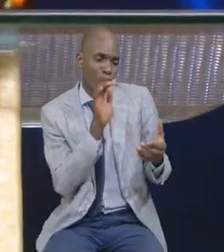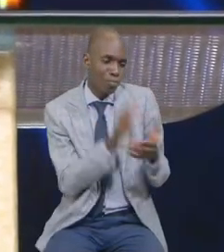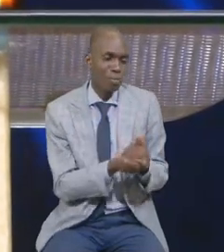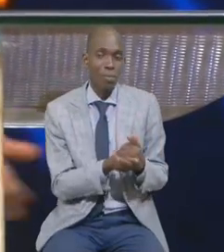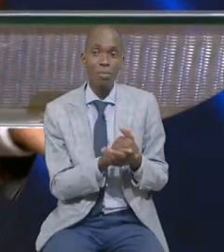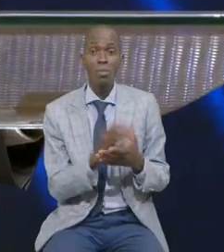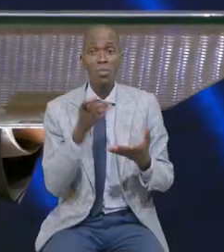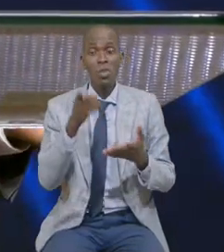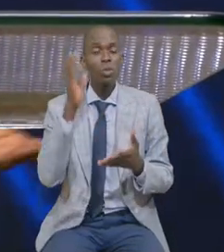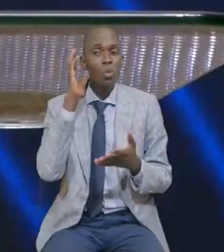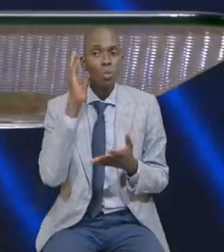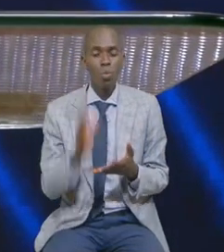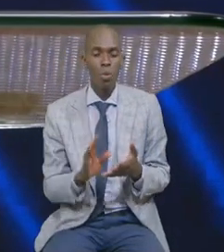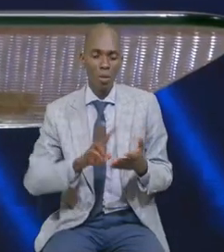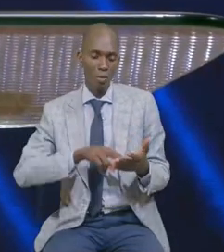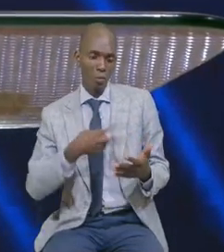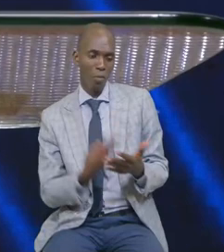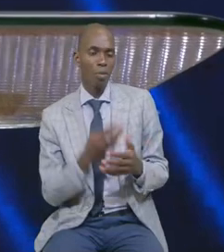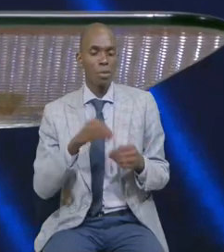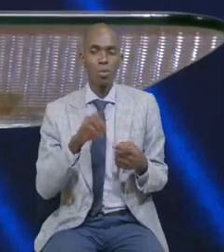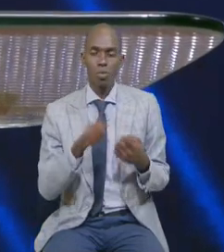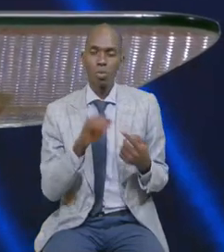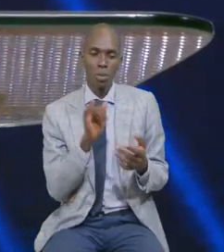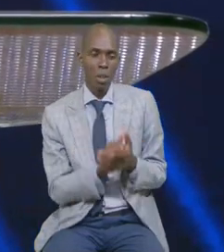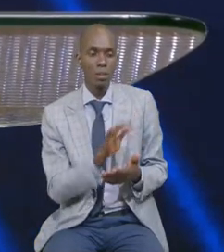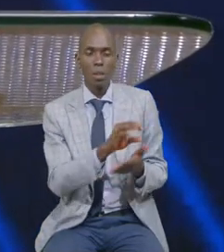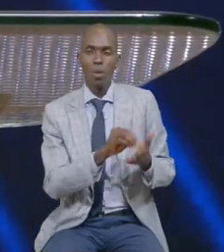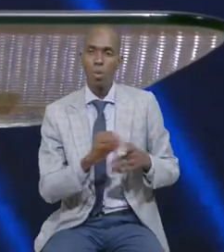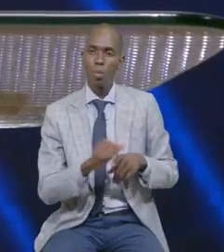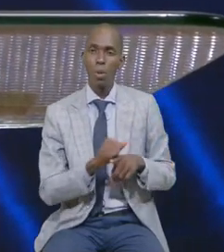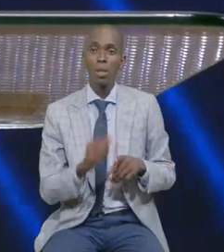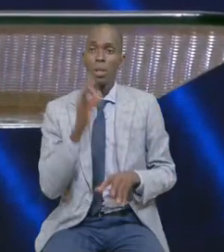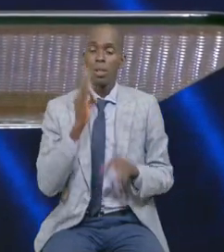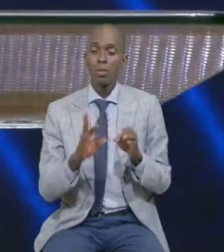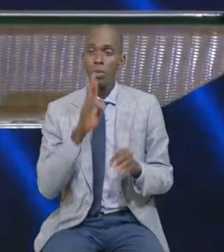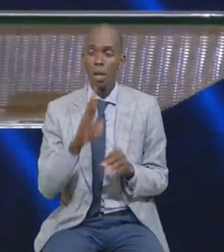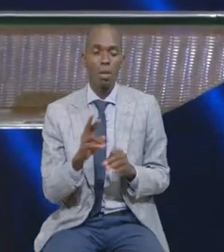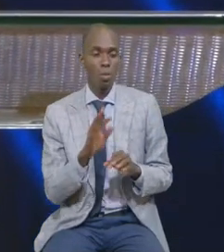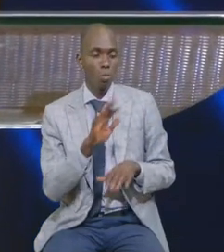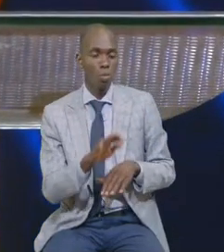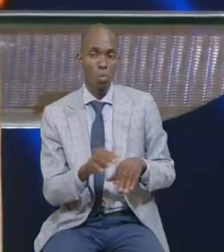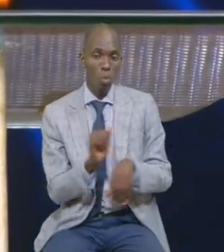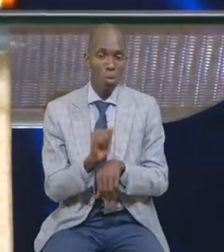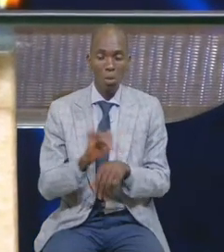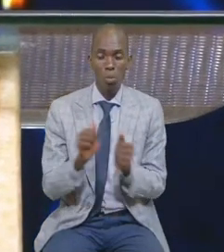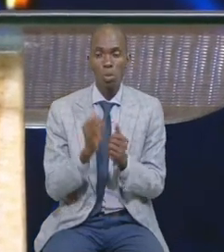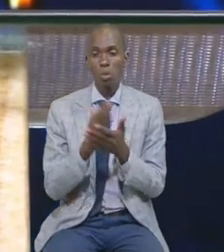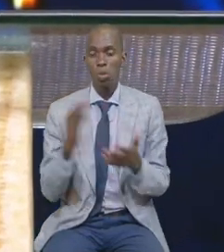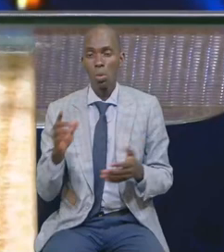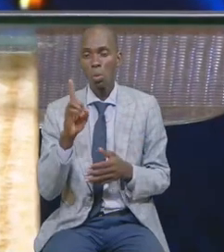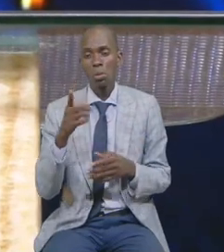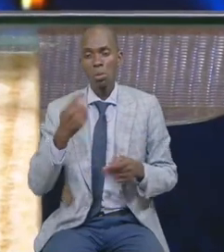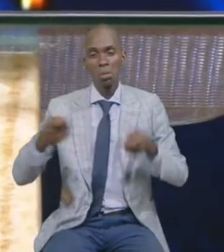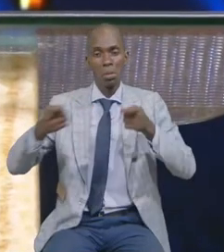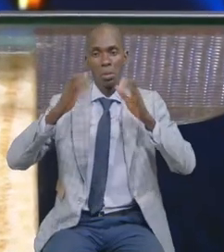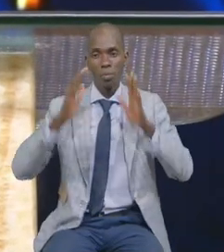you're going to be sucked in into their system. And when you are working with somebody, is the manager, director, employer,